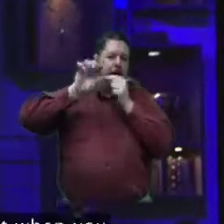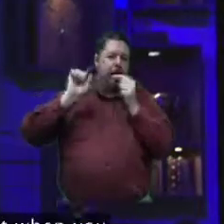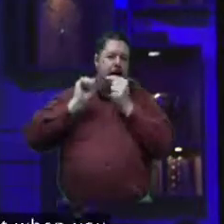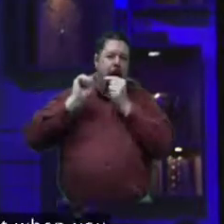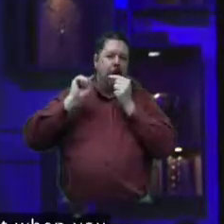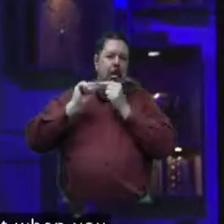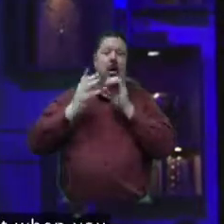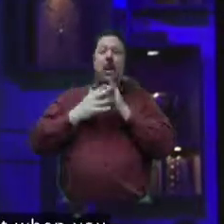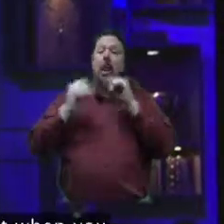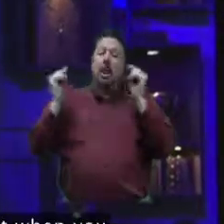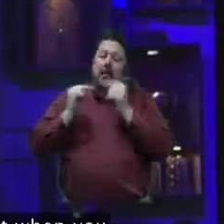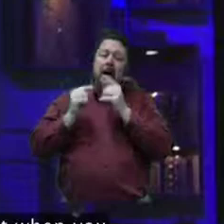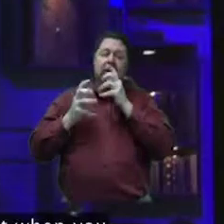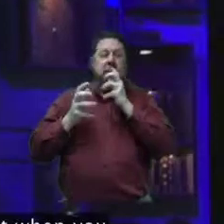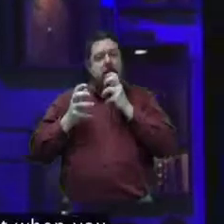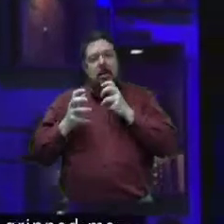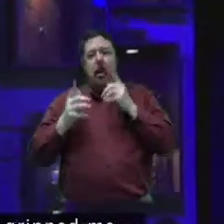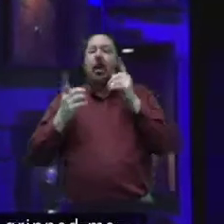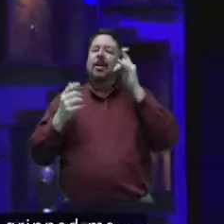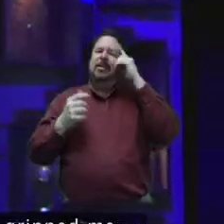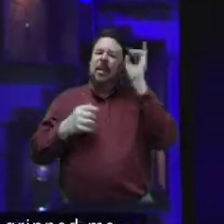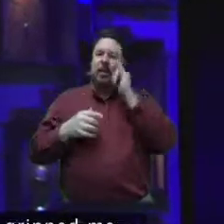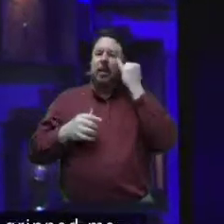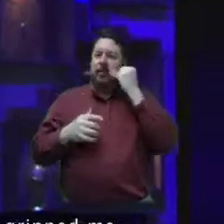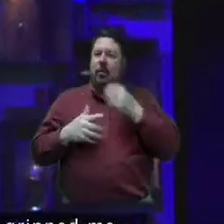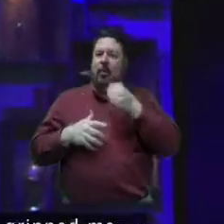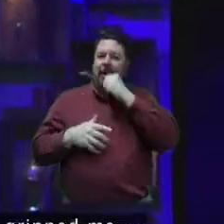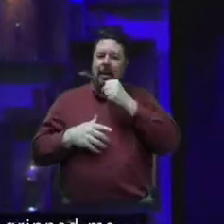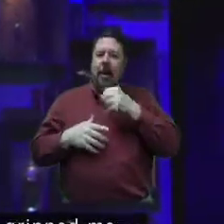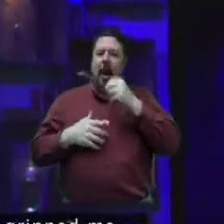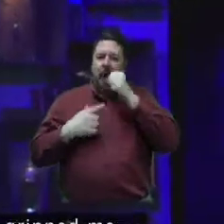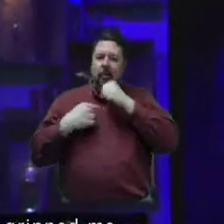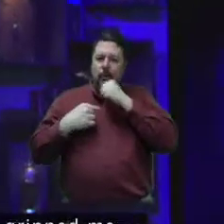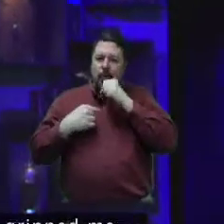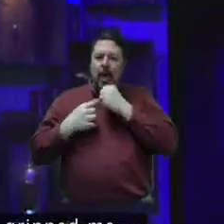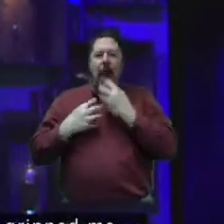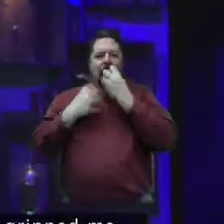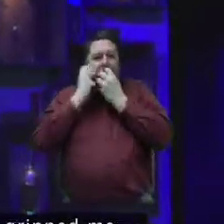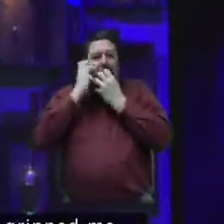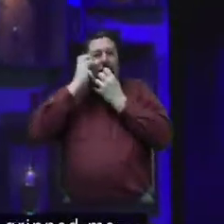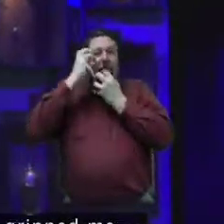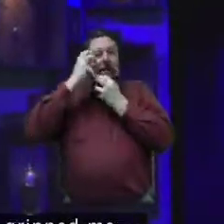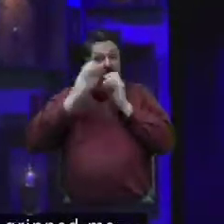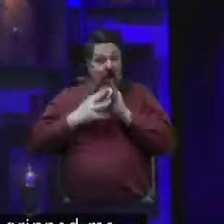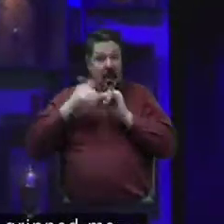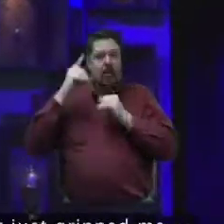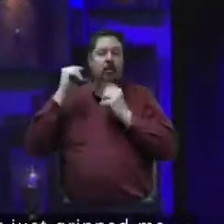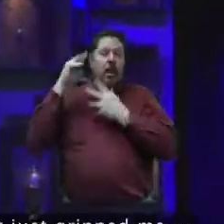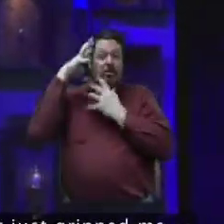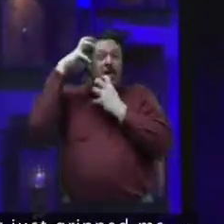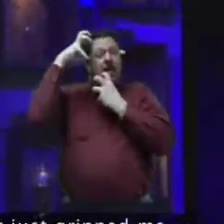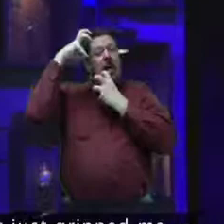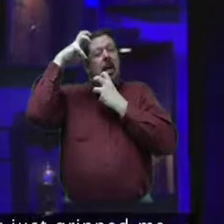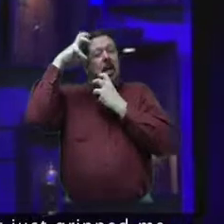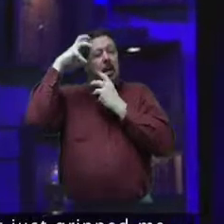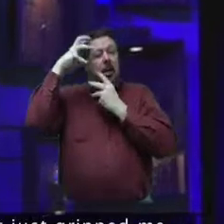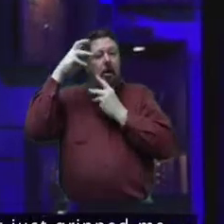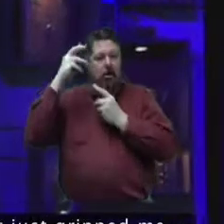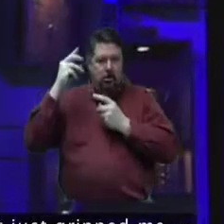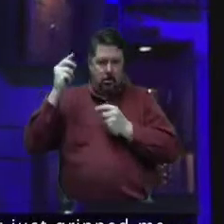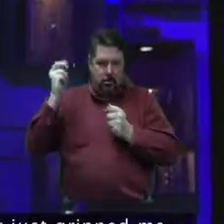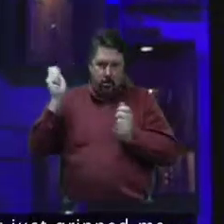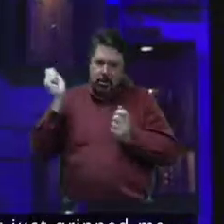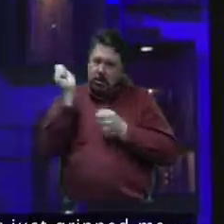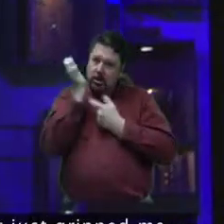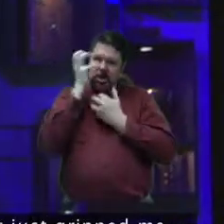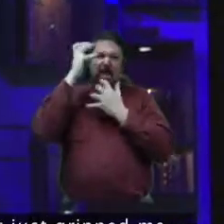of pain, caustic pain, that you get when you bite into ice cream. And it just gripped me, and then it released me.